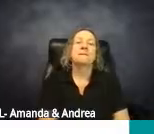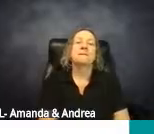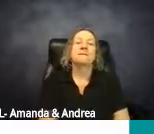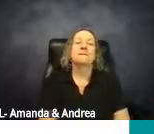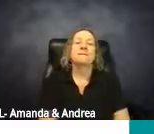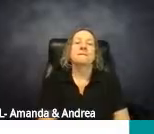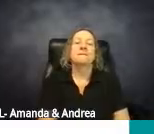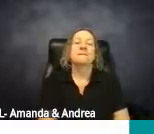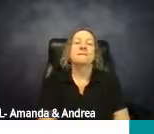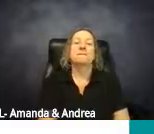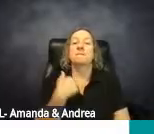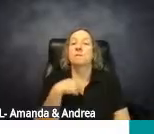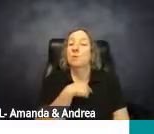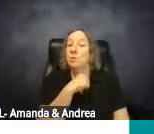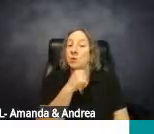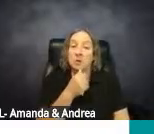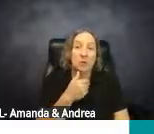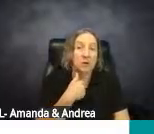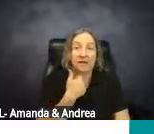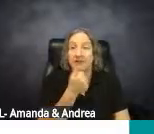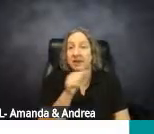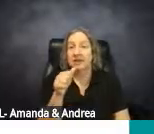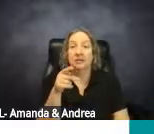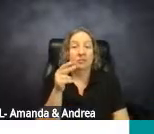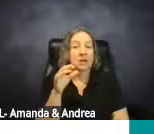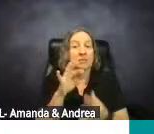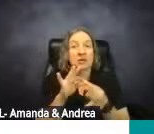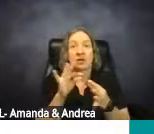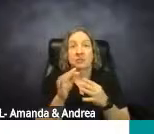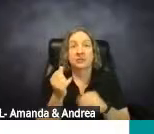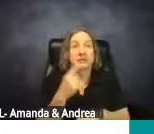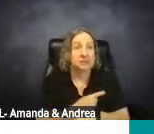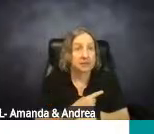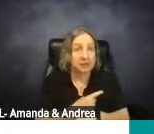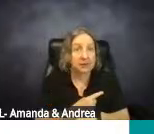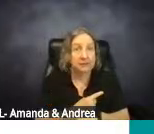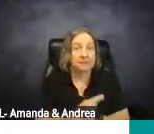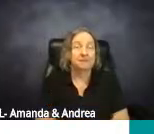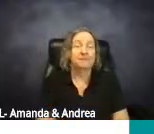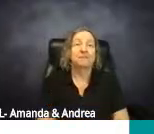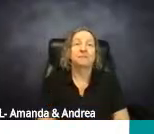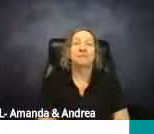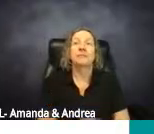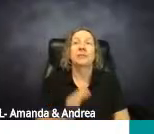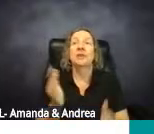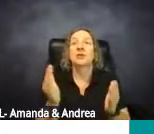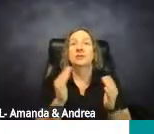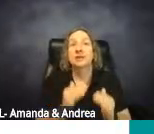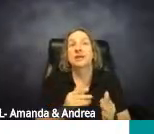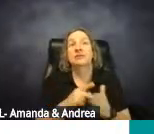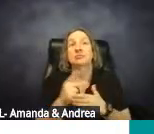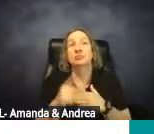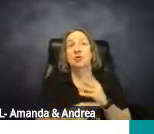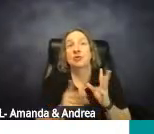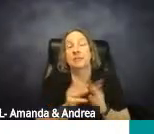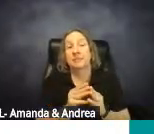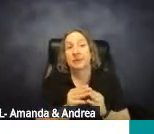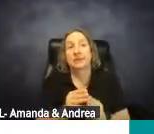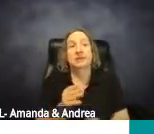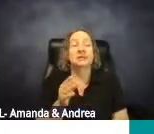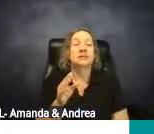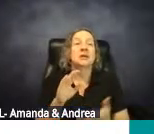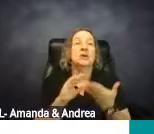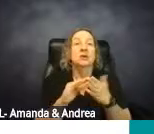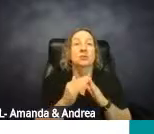Right, so we don't have any public comment for today. Our next program meetings, we have our